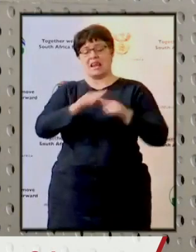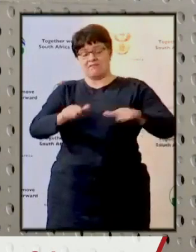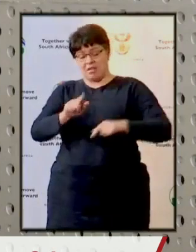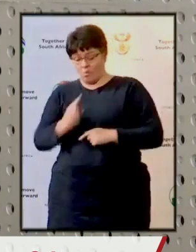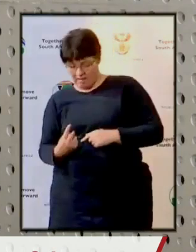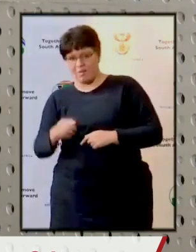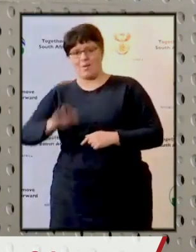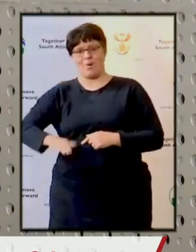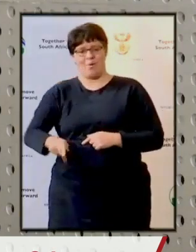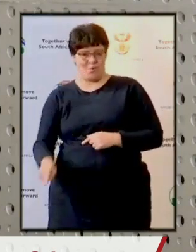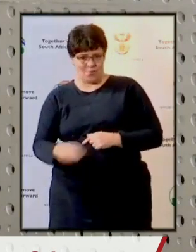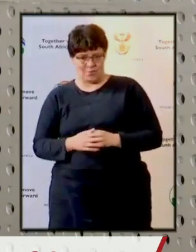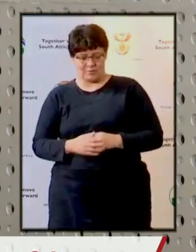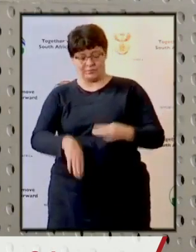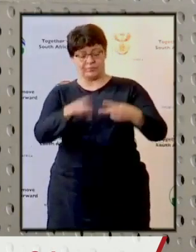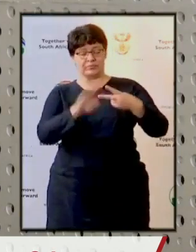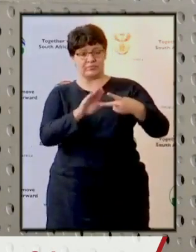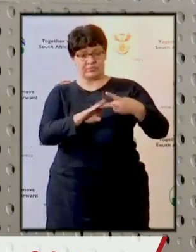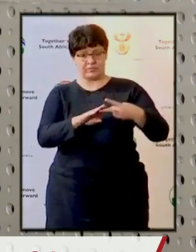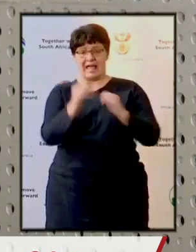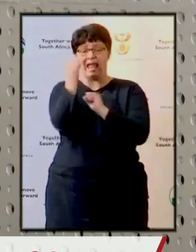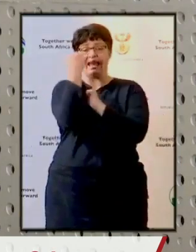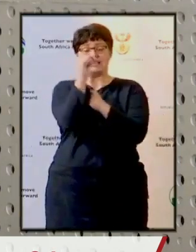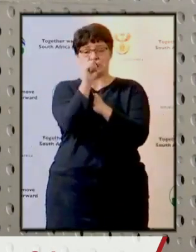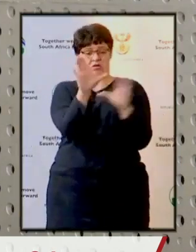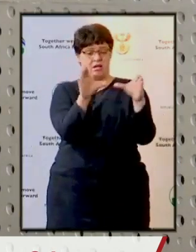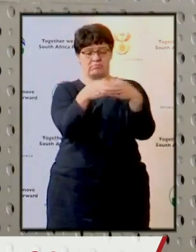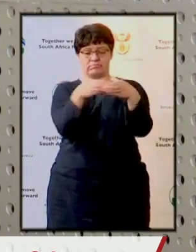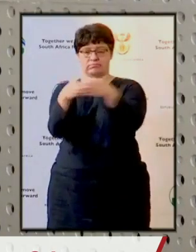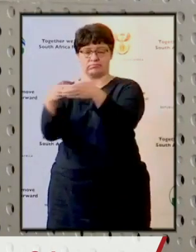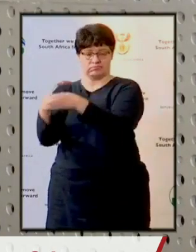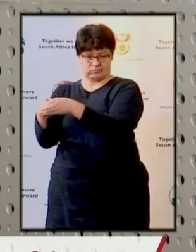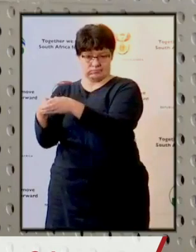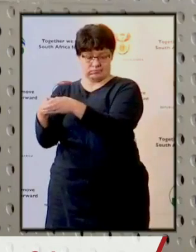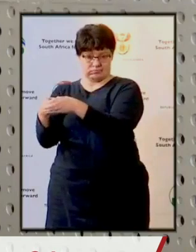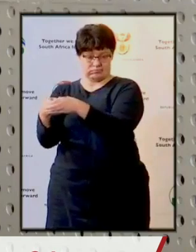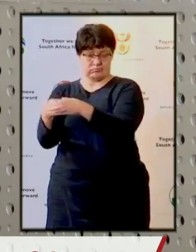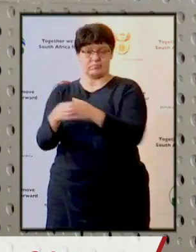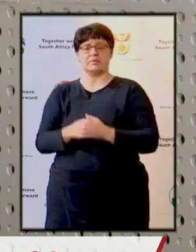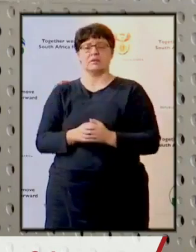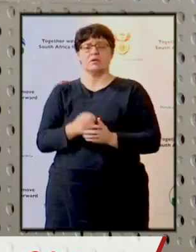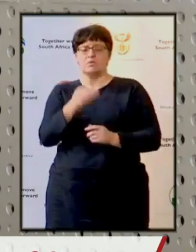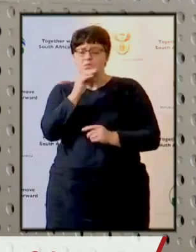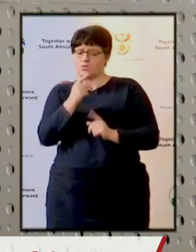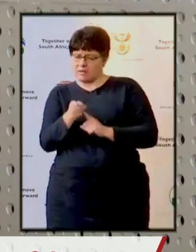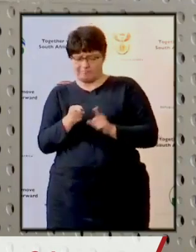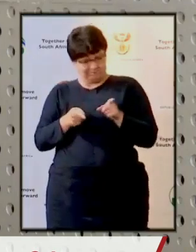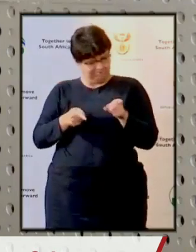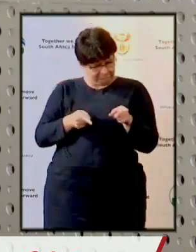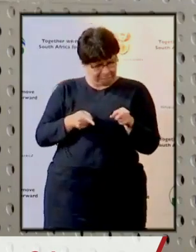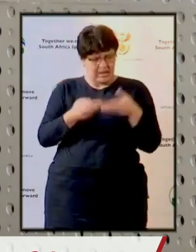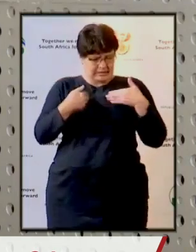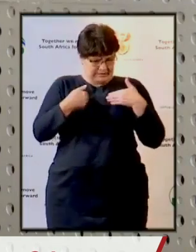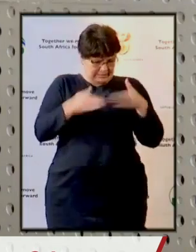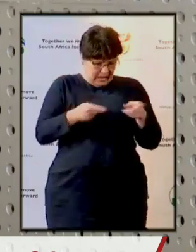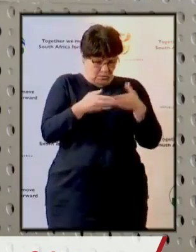a system of industrial classification to indicate which economic activities will